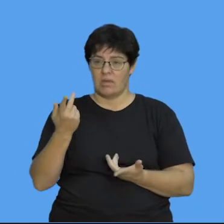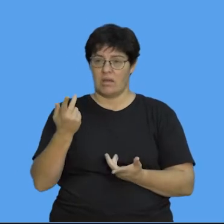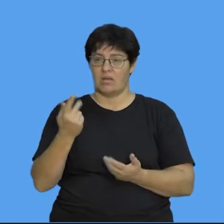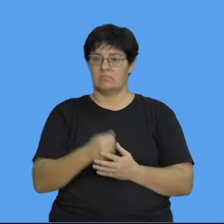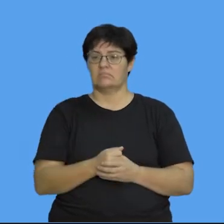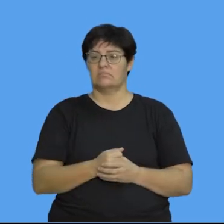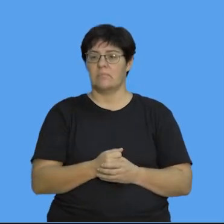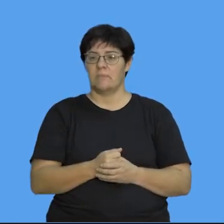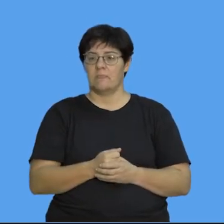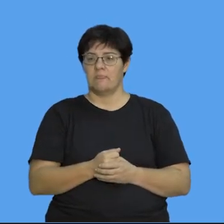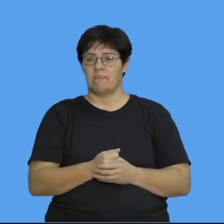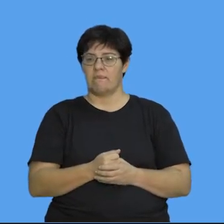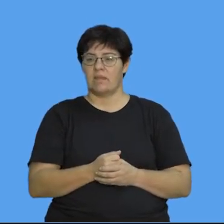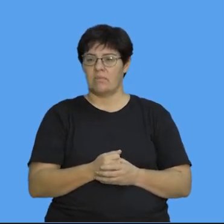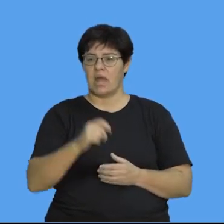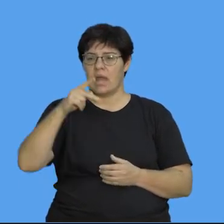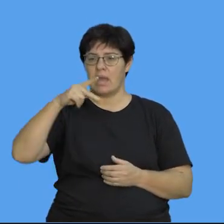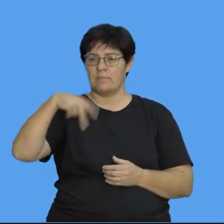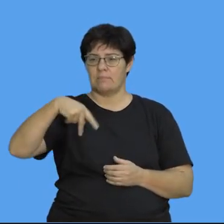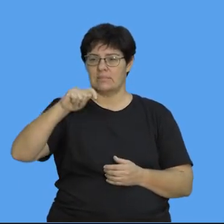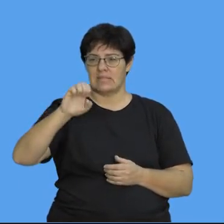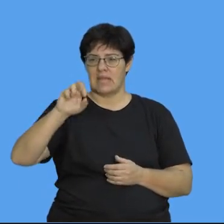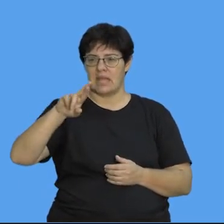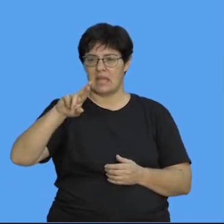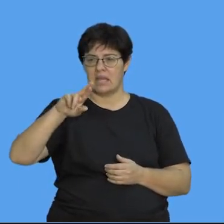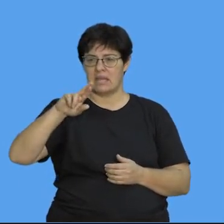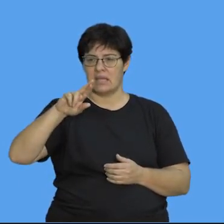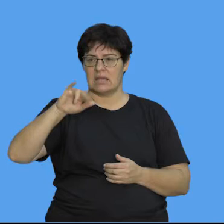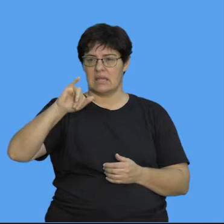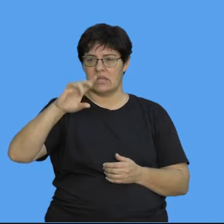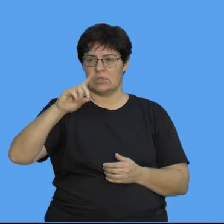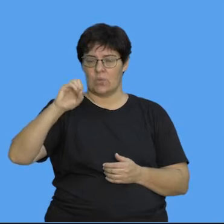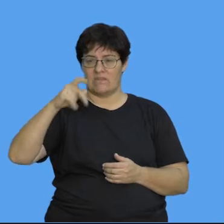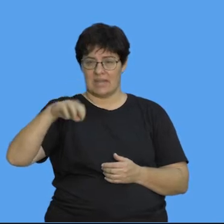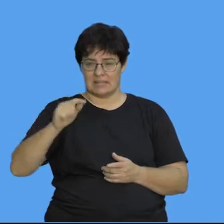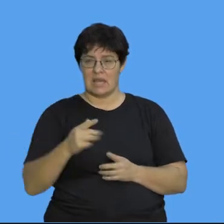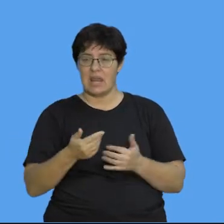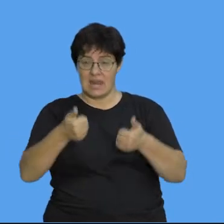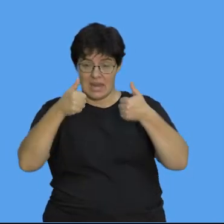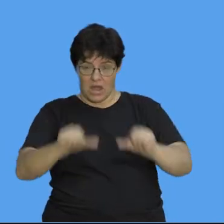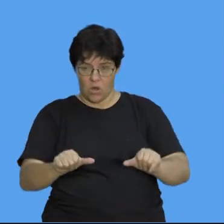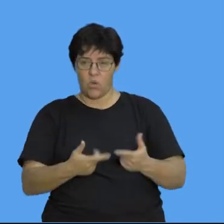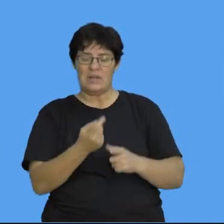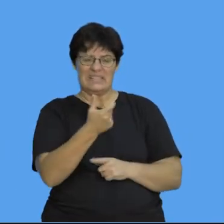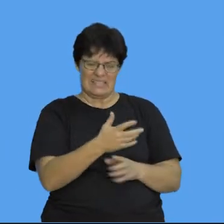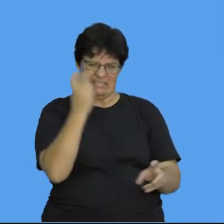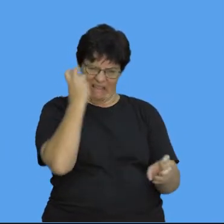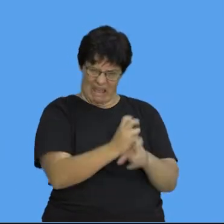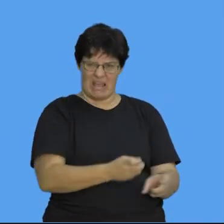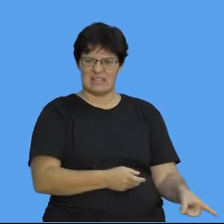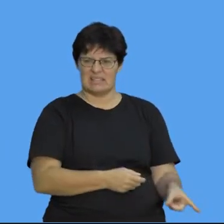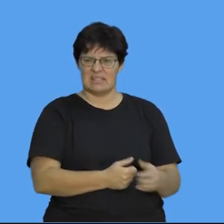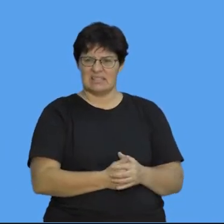fern, my pteridophyte. What do I call plants that produce seeds? Seeds are